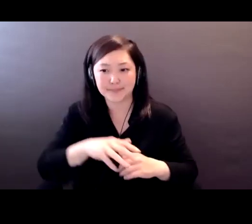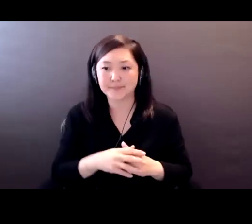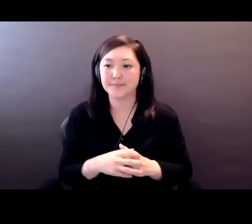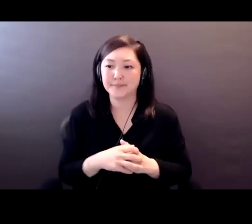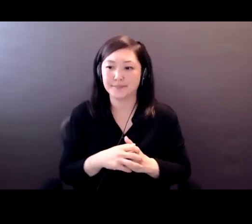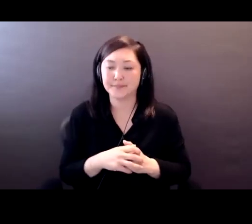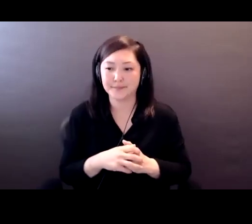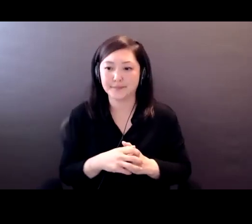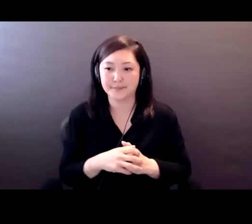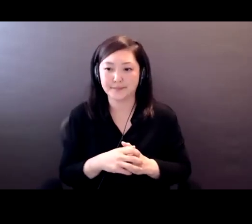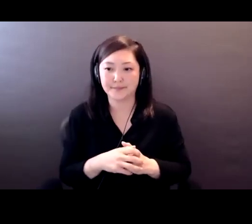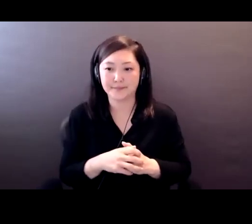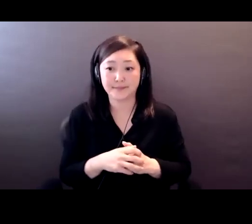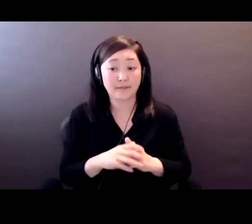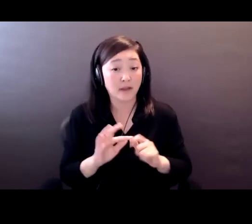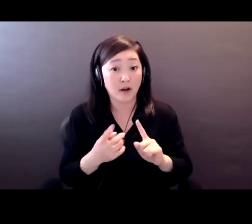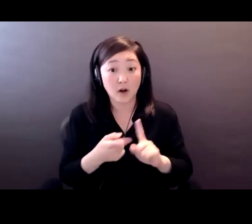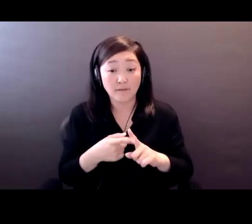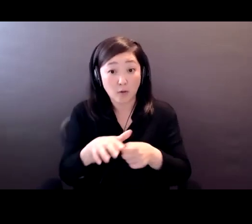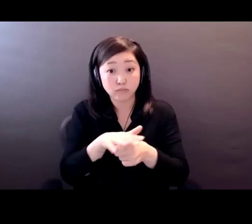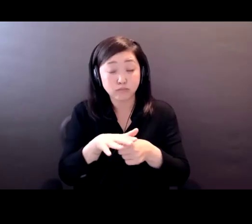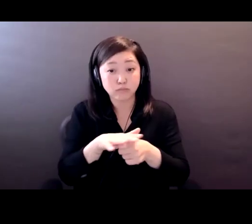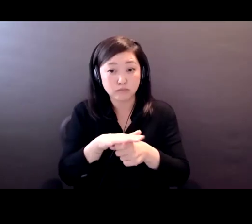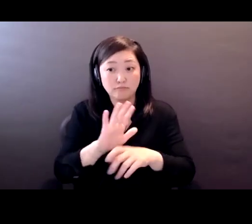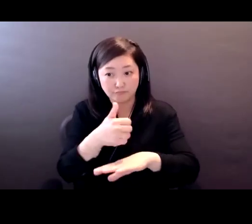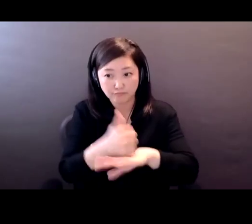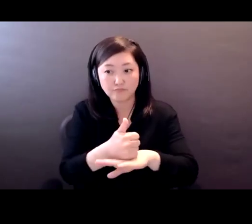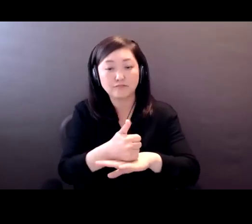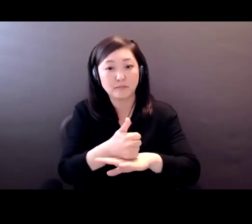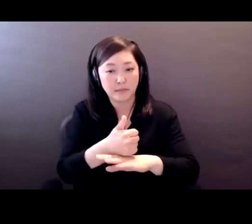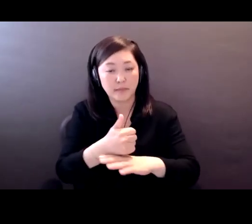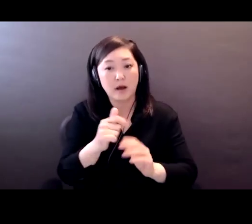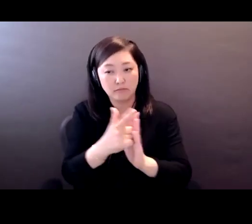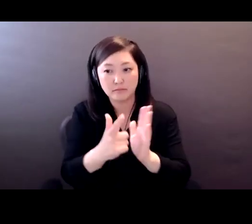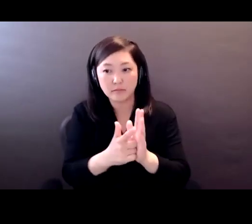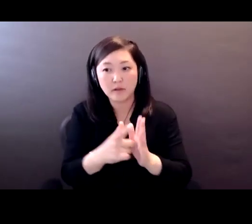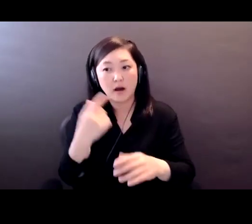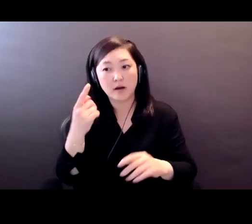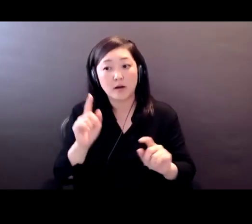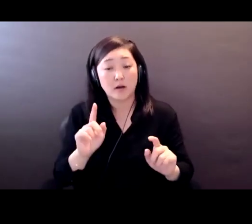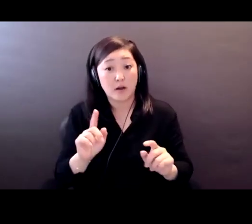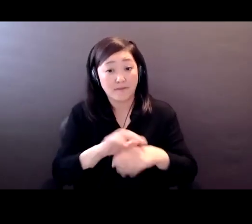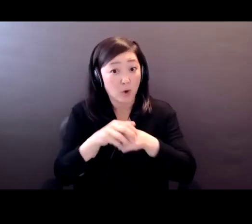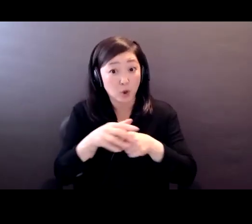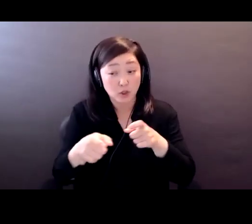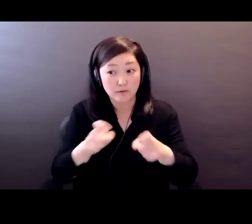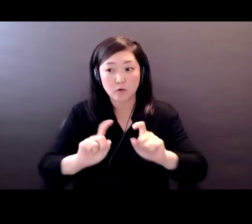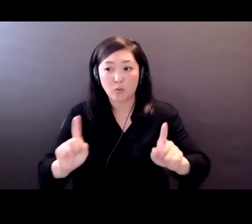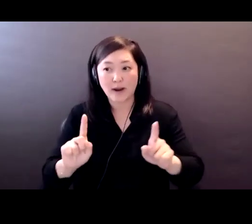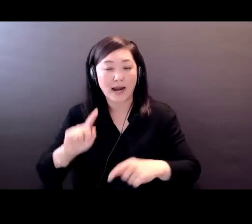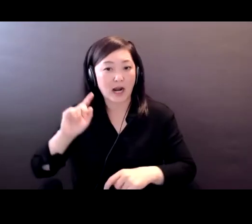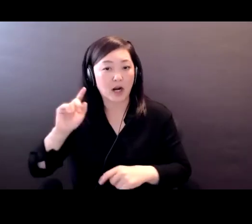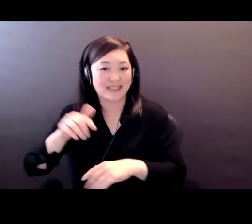So the first jurisdiction to criminalize coercive control was England and Wales, and they did so in 2015